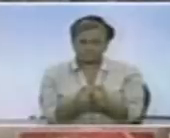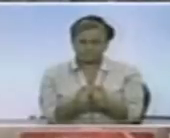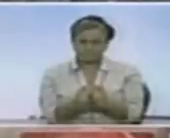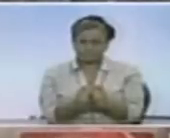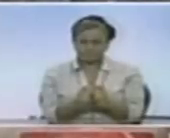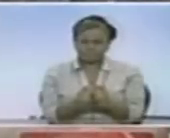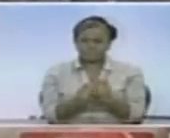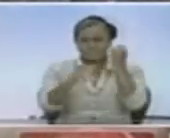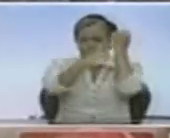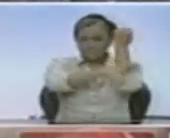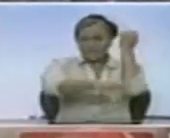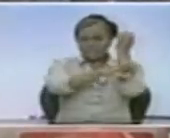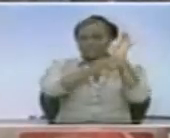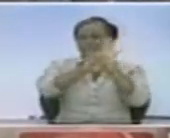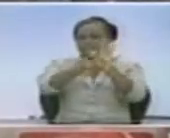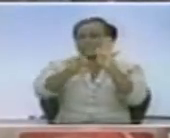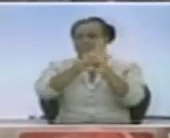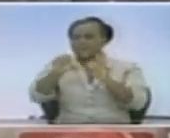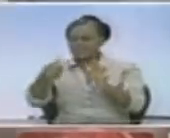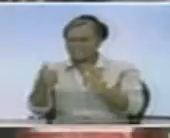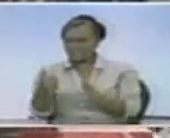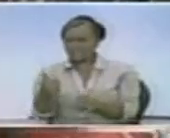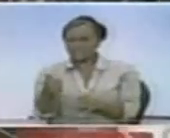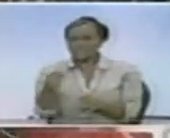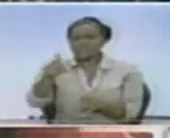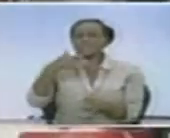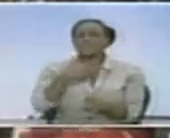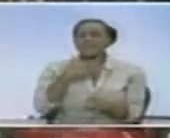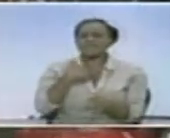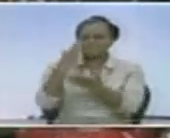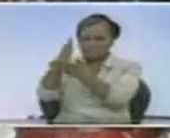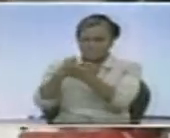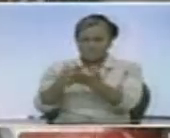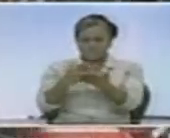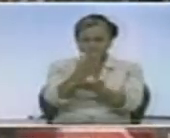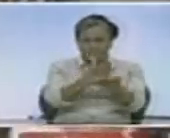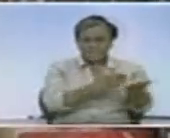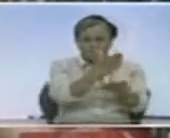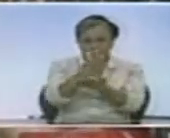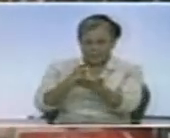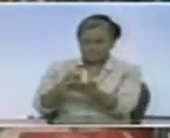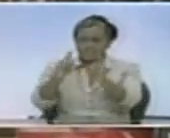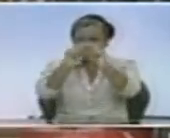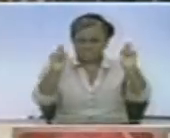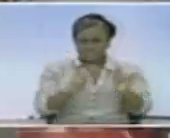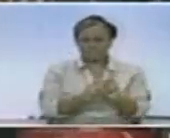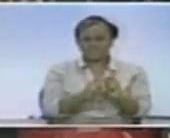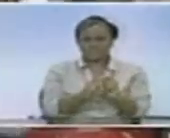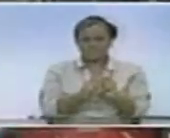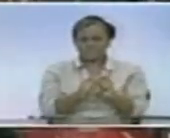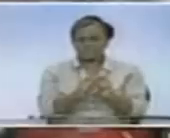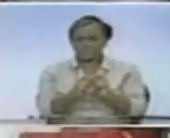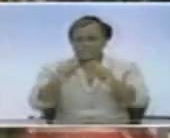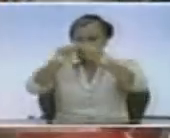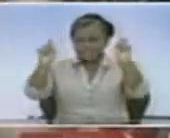take country like Bechuanaland. They have sections of tribes. They got